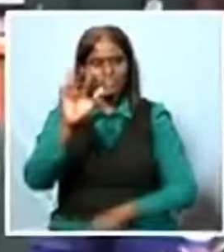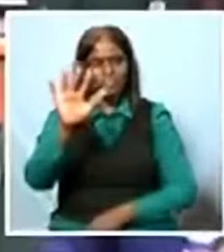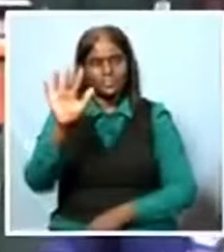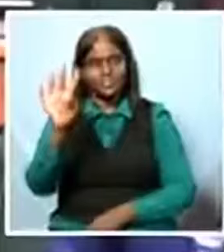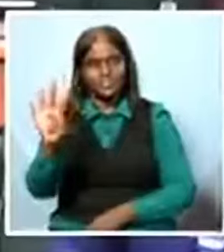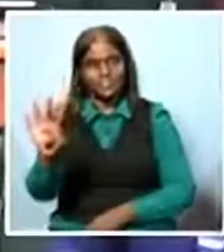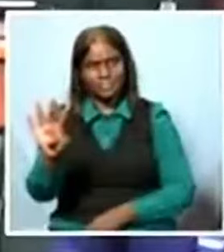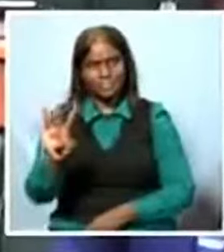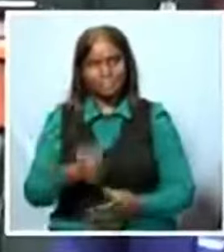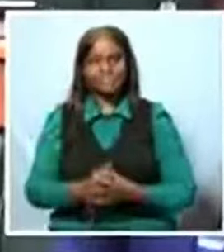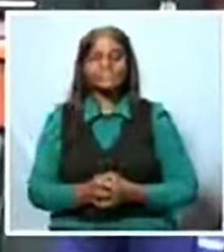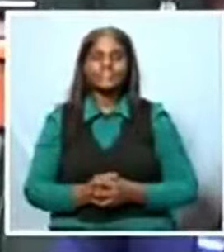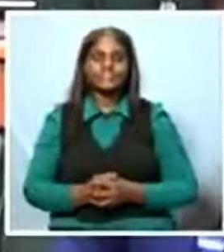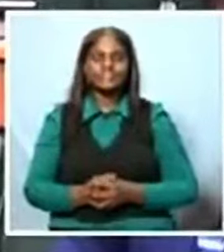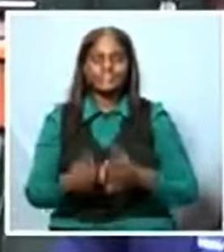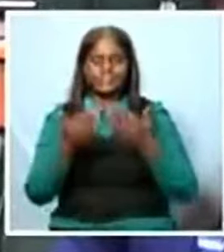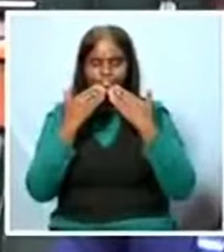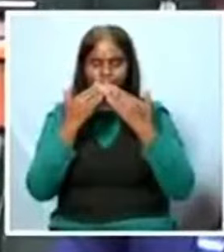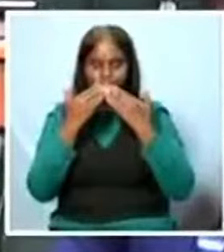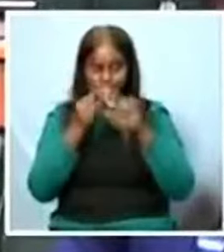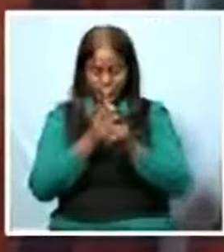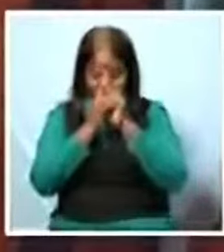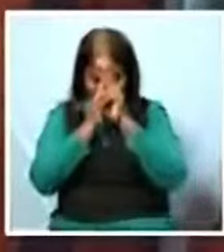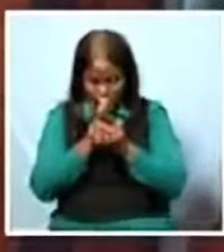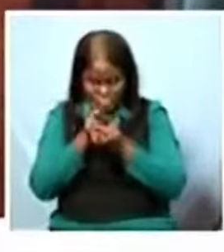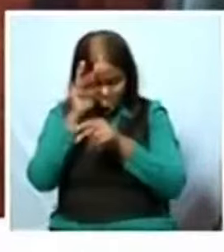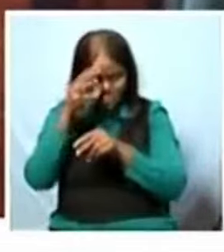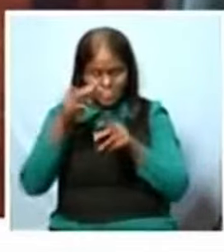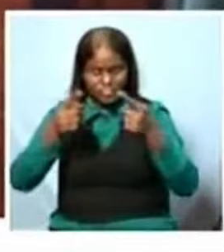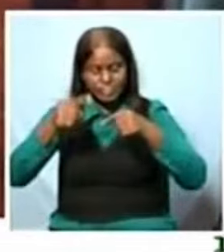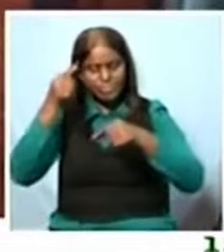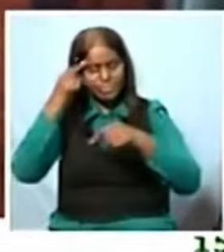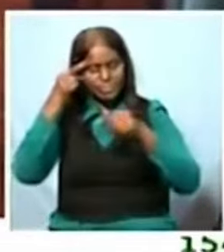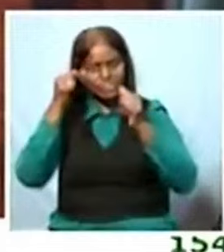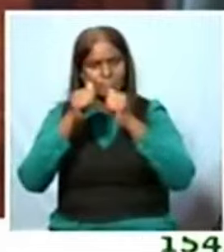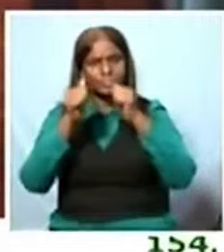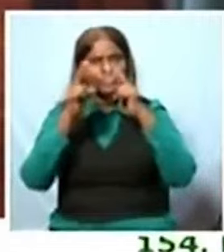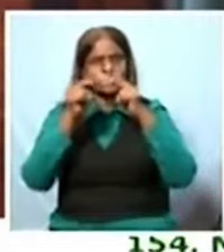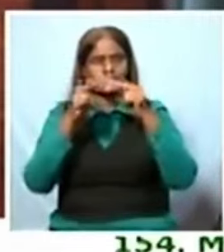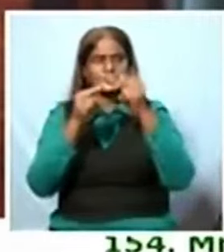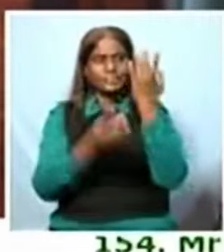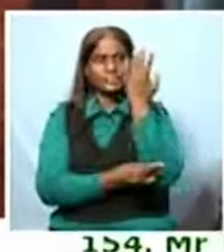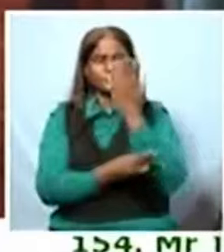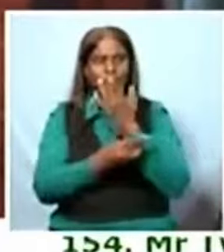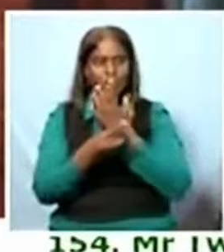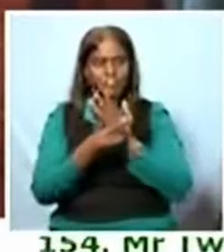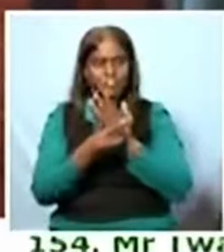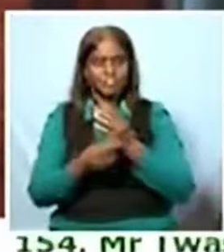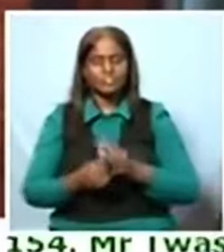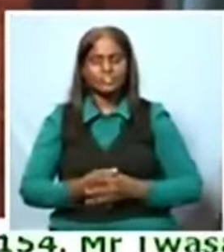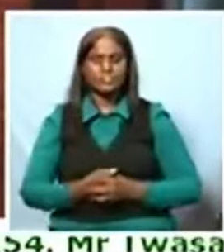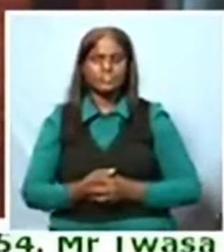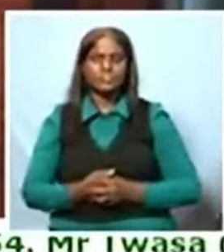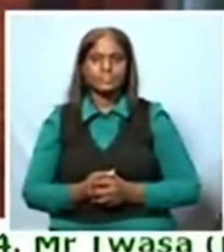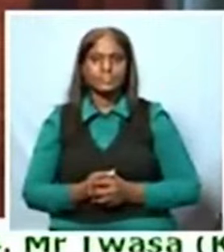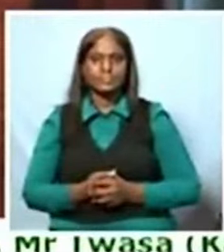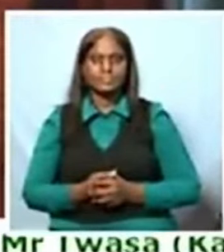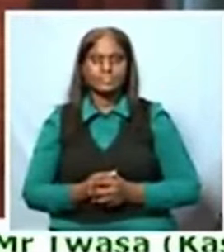154. Thank you. Thank you. The Honorable Minister of Local Government and Rural Development.